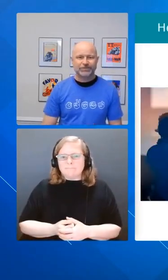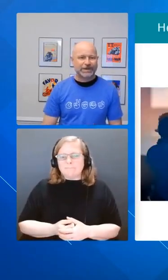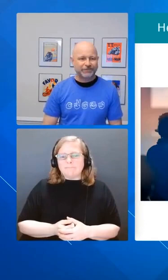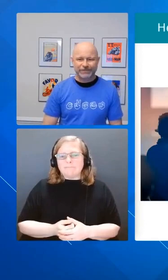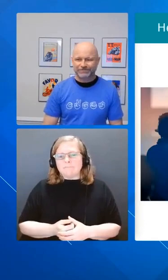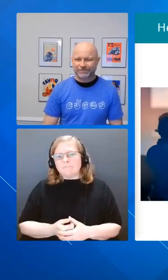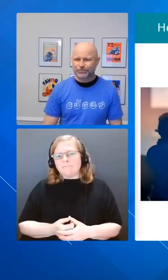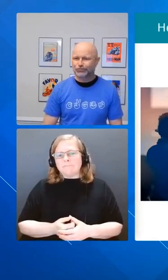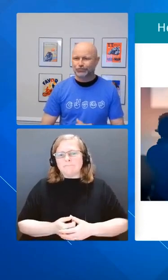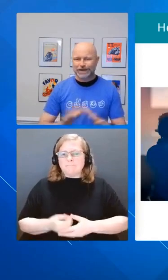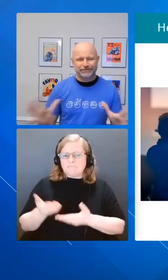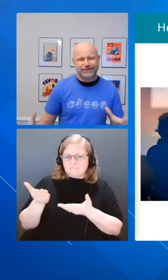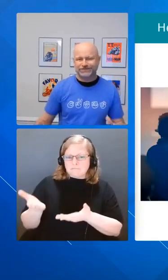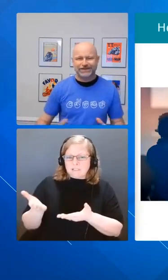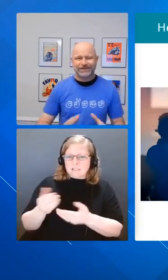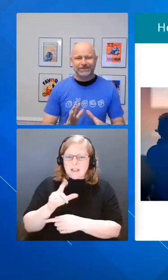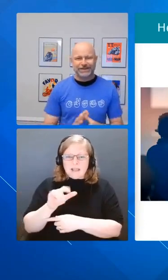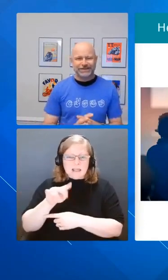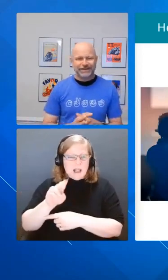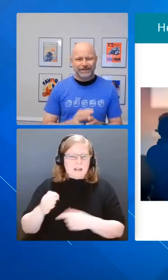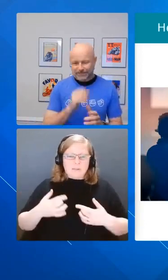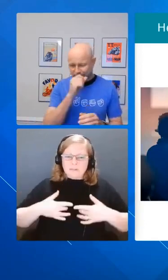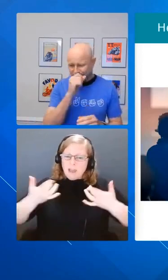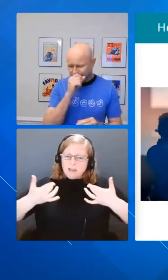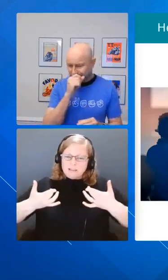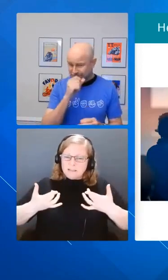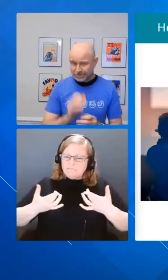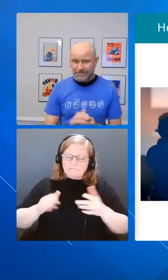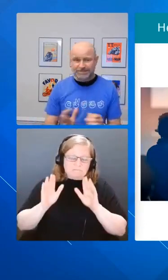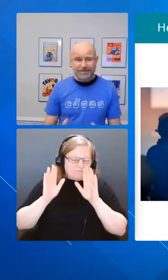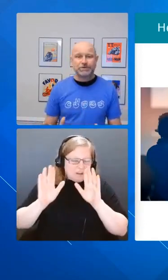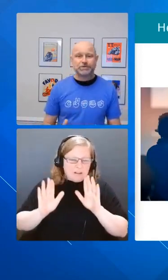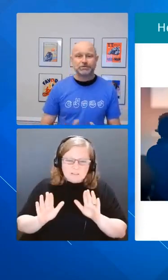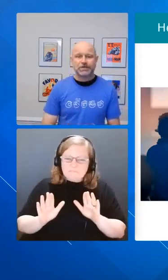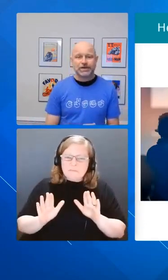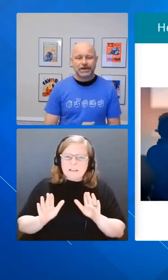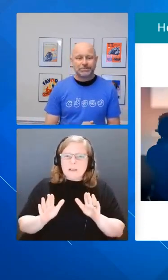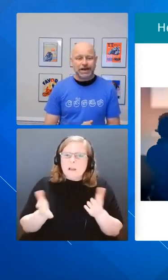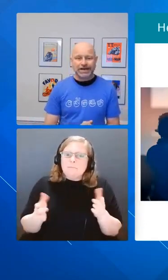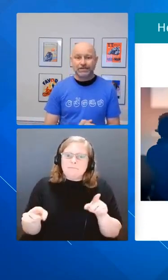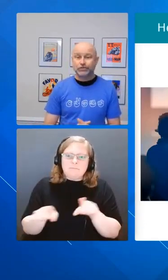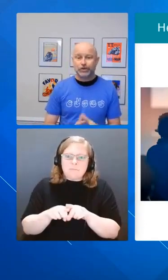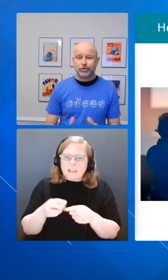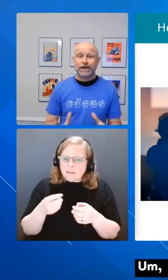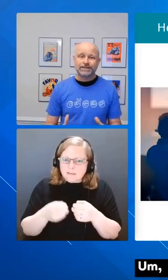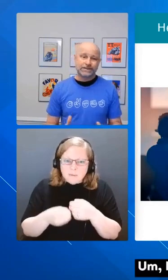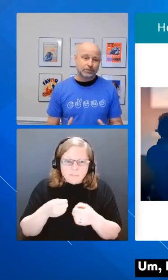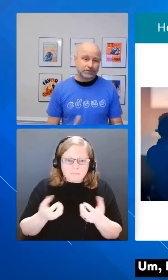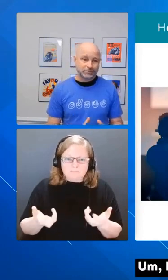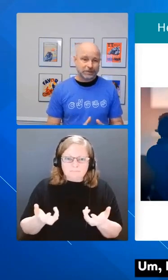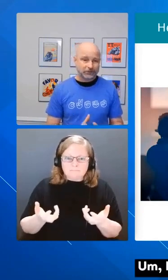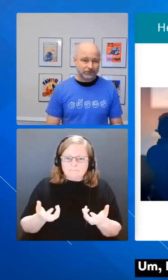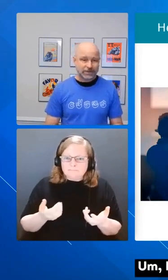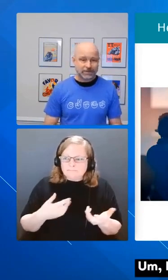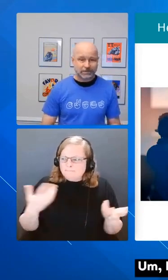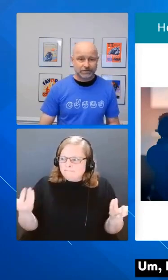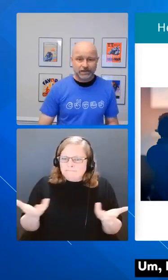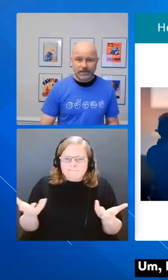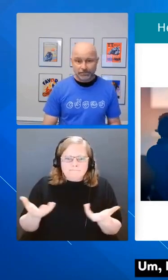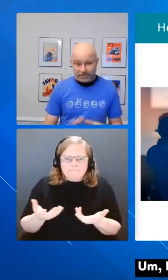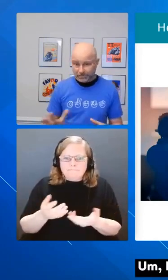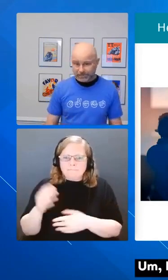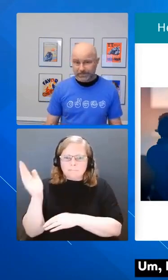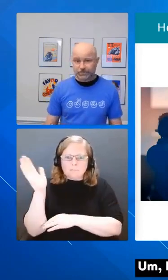So here's a live event, great event, right? Excuse me, same issue. I have no idea what the speaker's saying